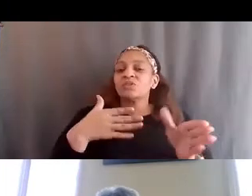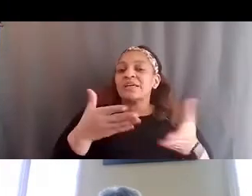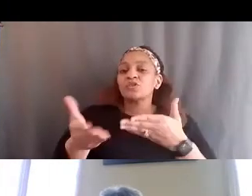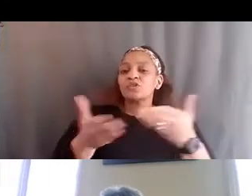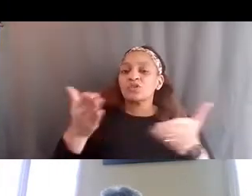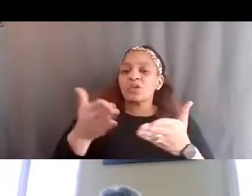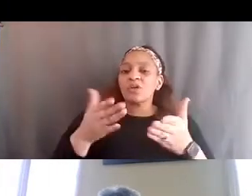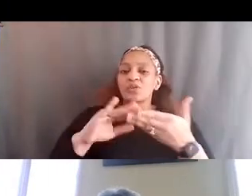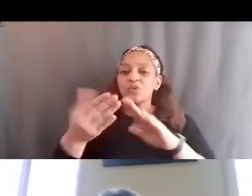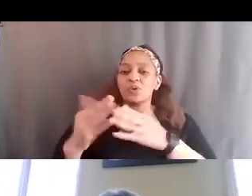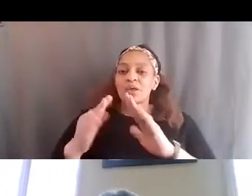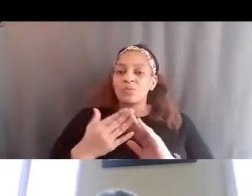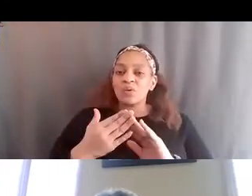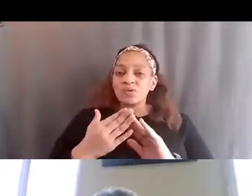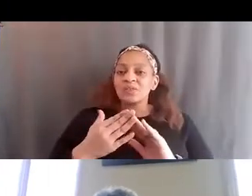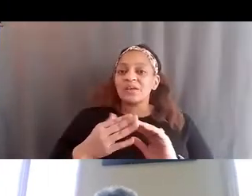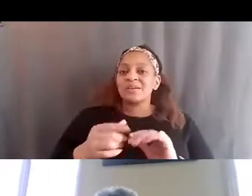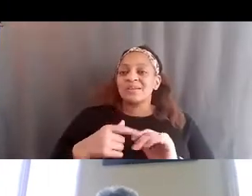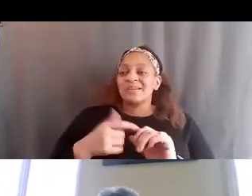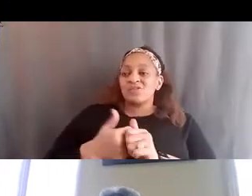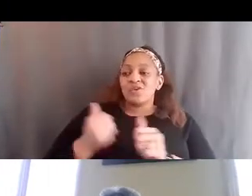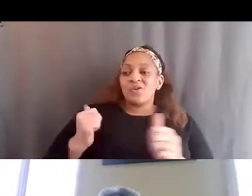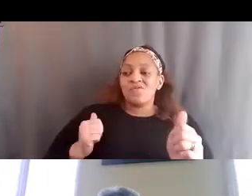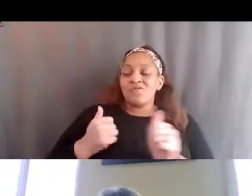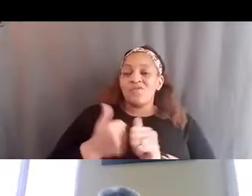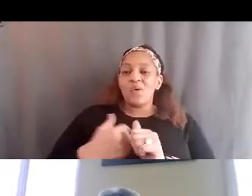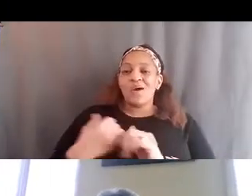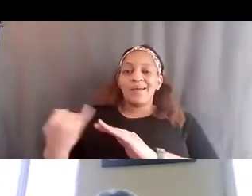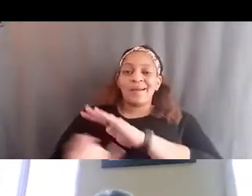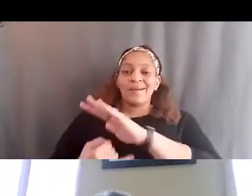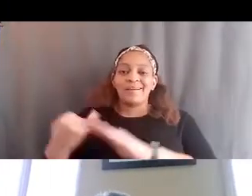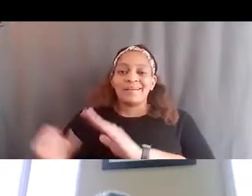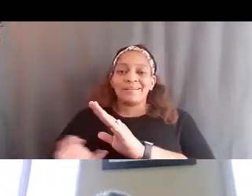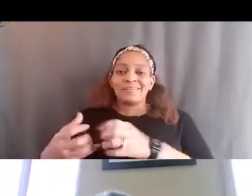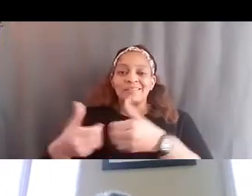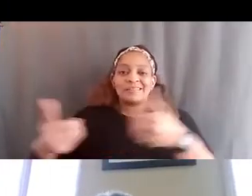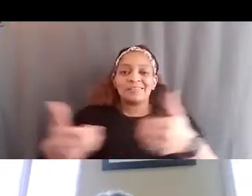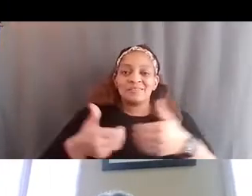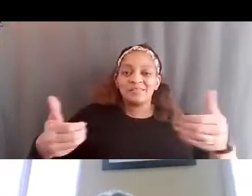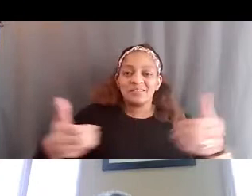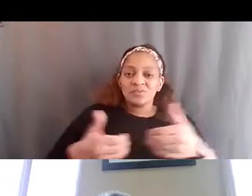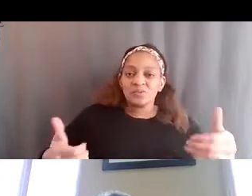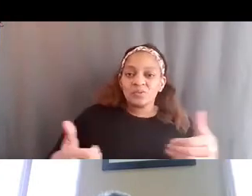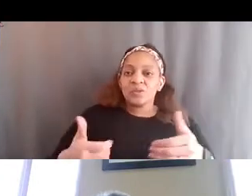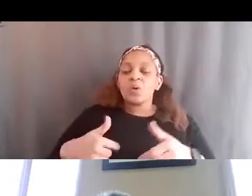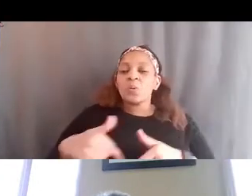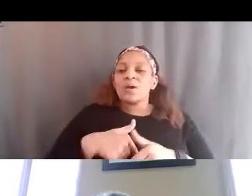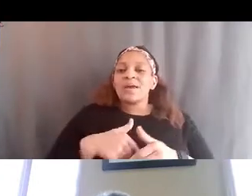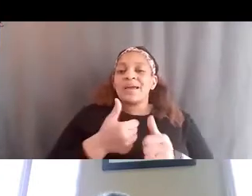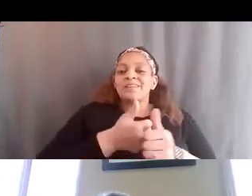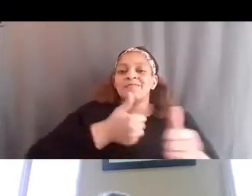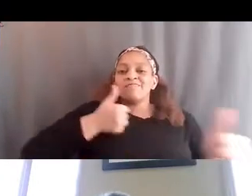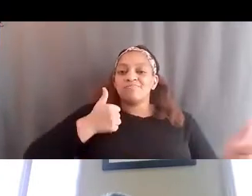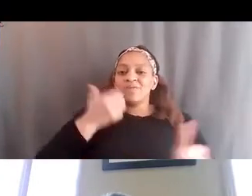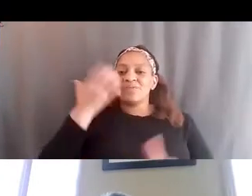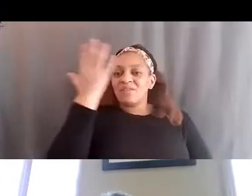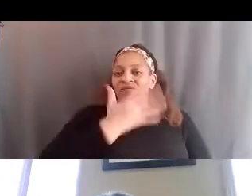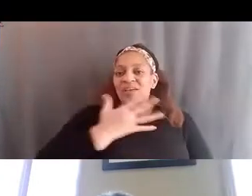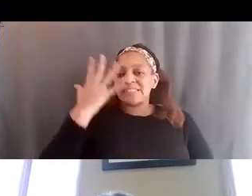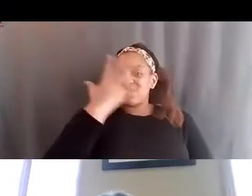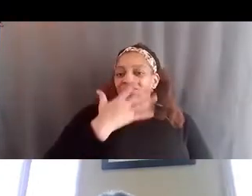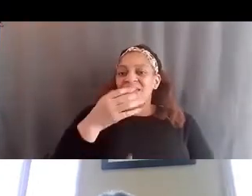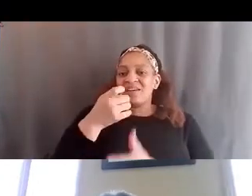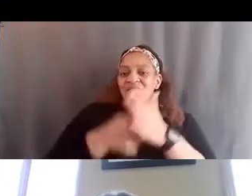and avoid congregation and segregation, we have to move away from face-to-face fee-for-service